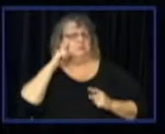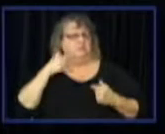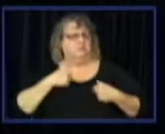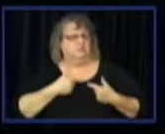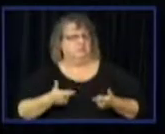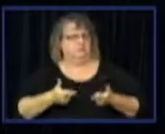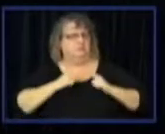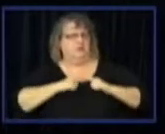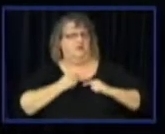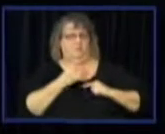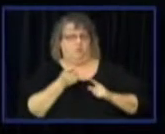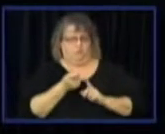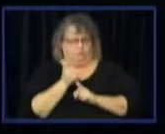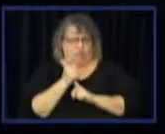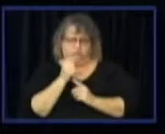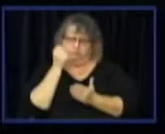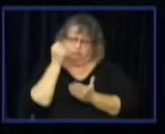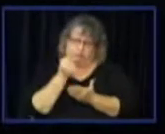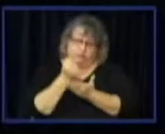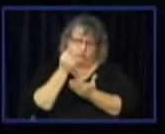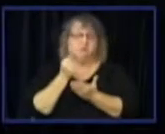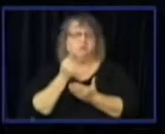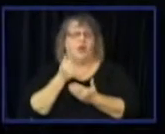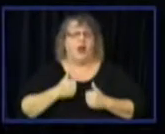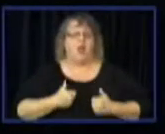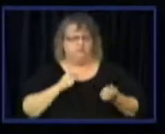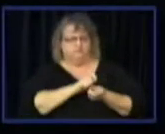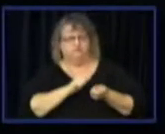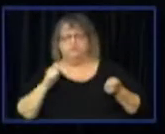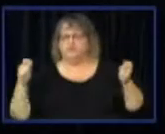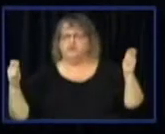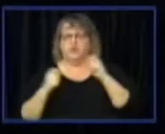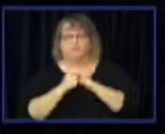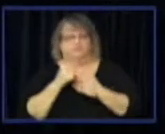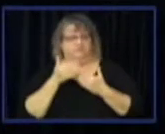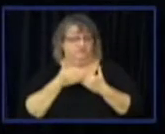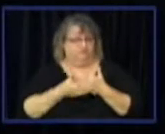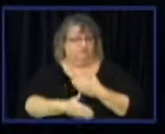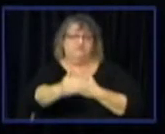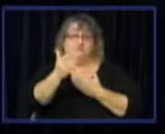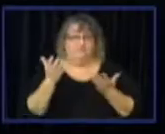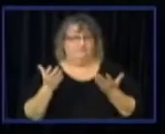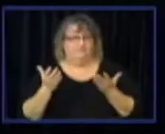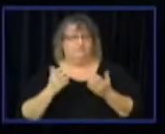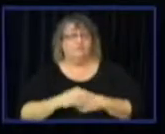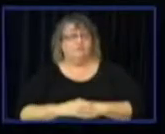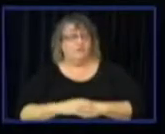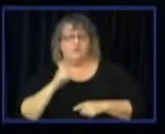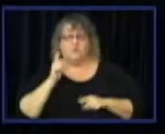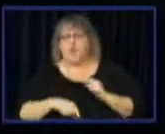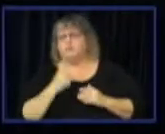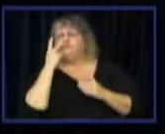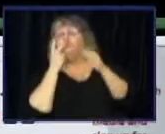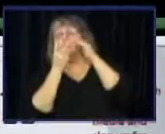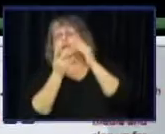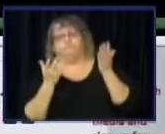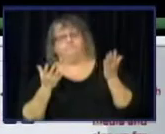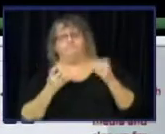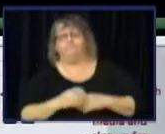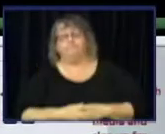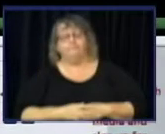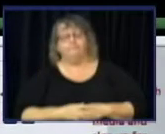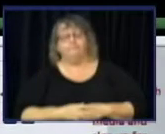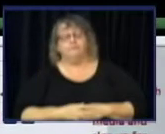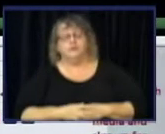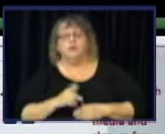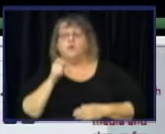in just a few seconds' time, their lives were going to change forever. You can never get that back.